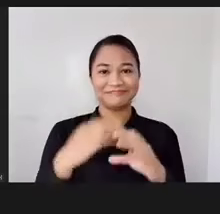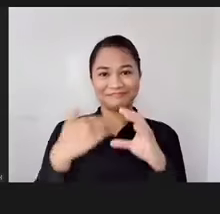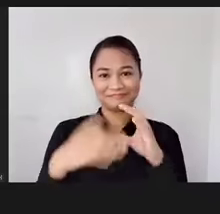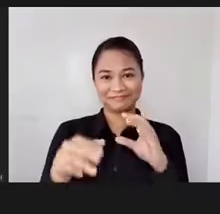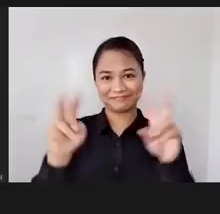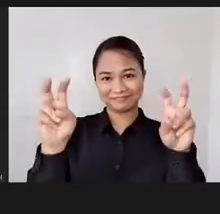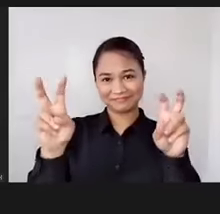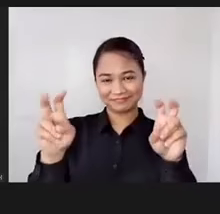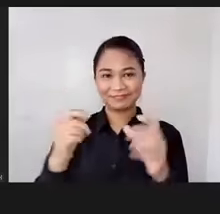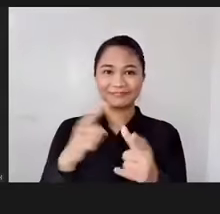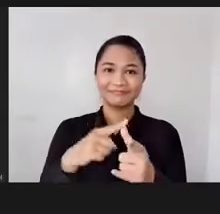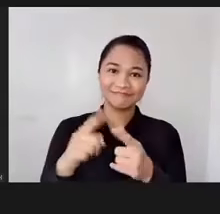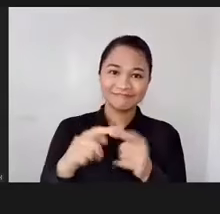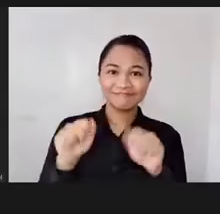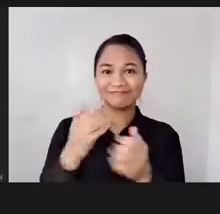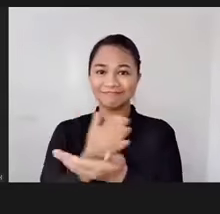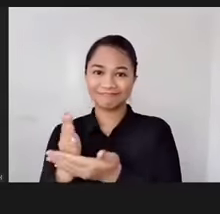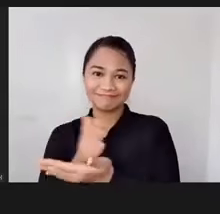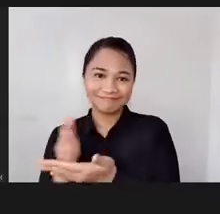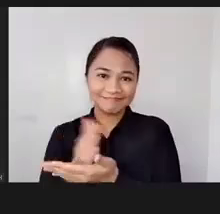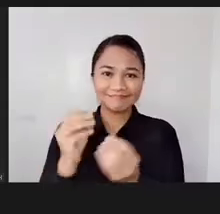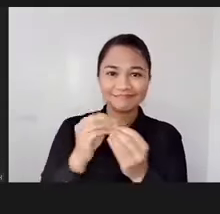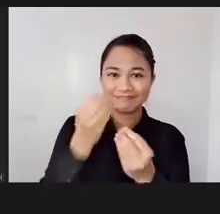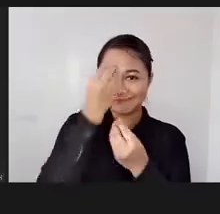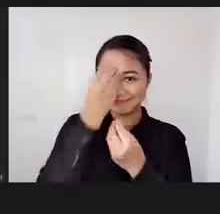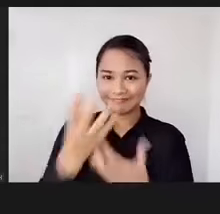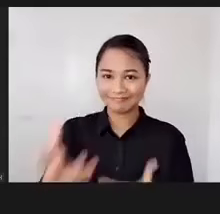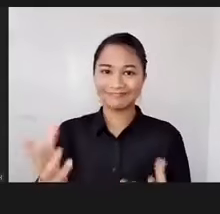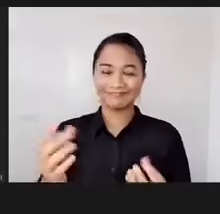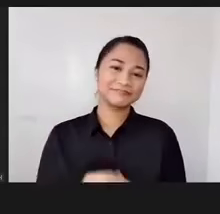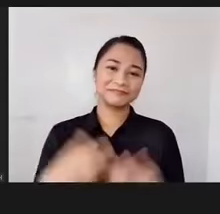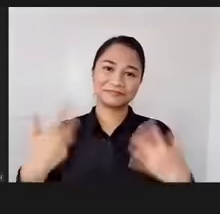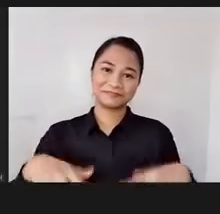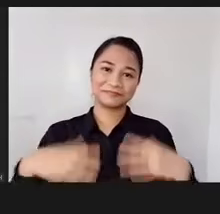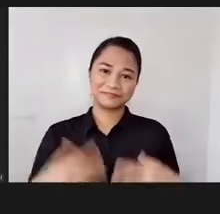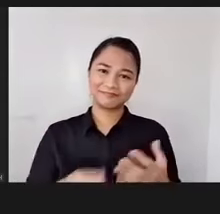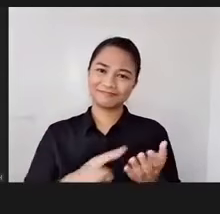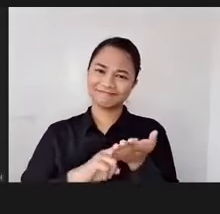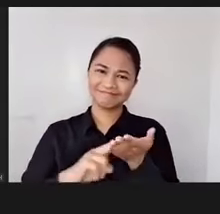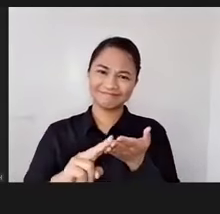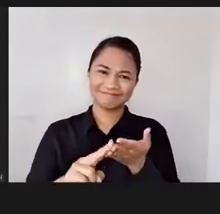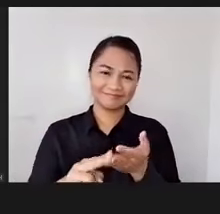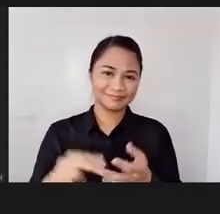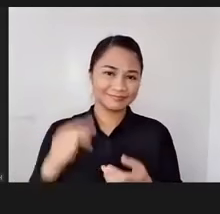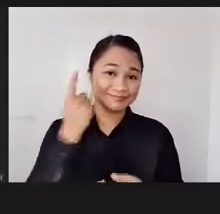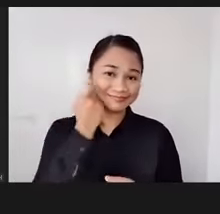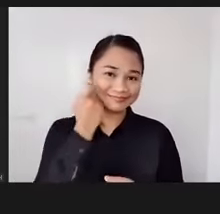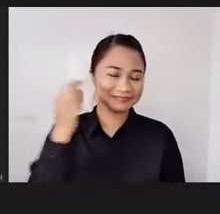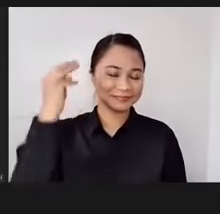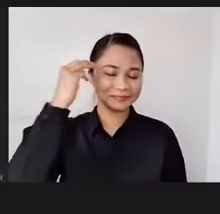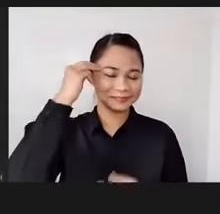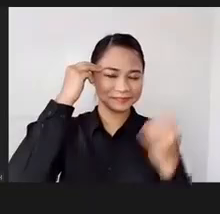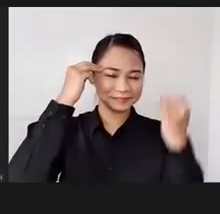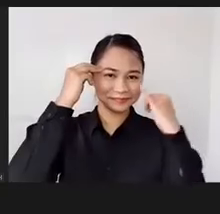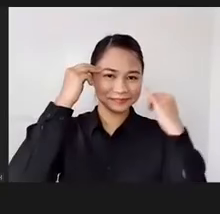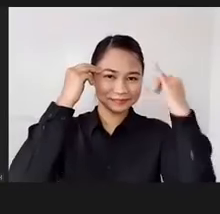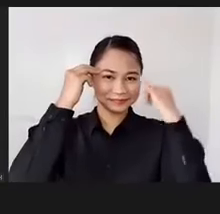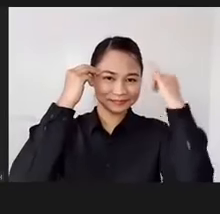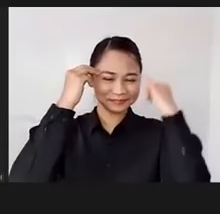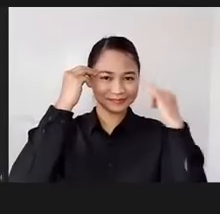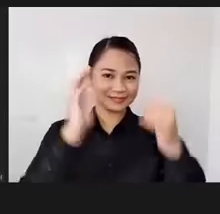my head. It's really something that that I enjoy. I also hope that you guys enjoyed the breakout session.